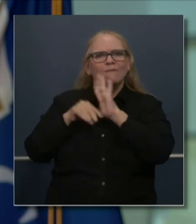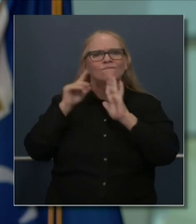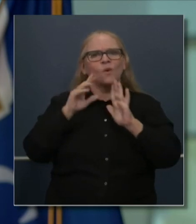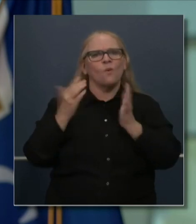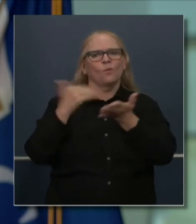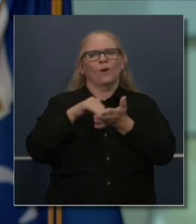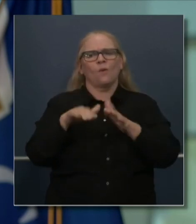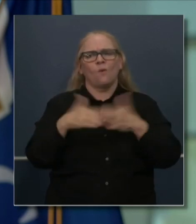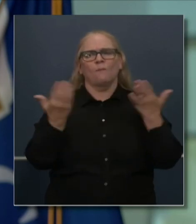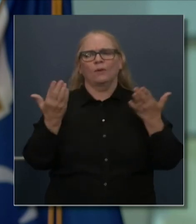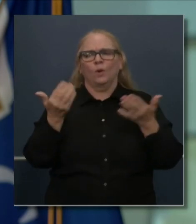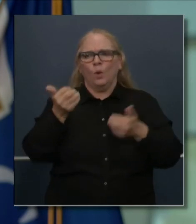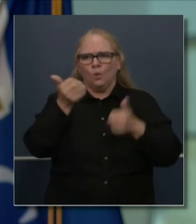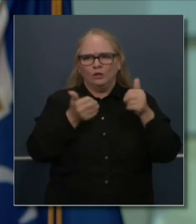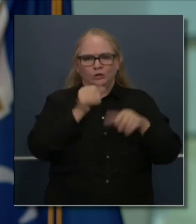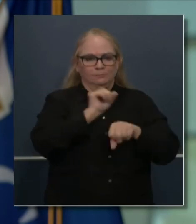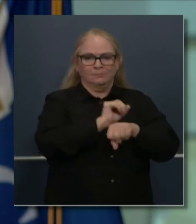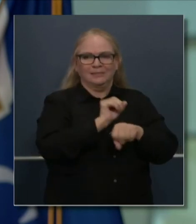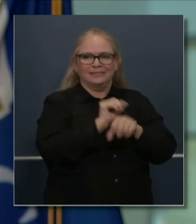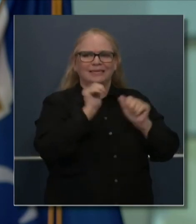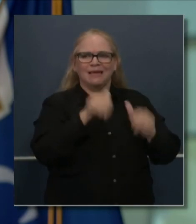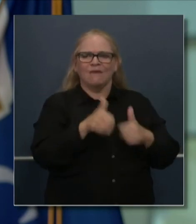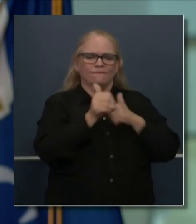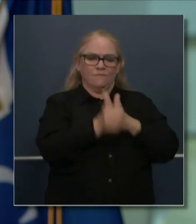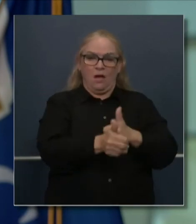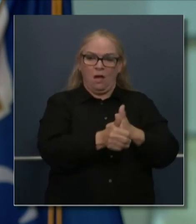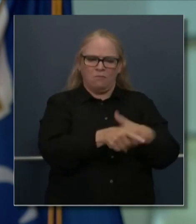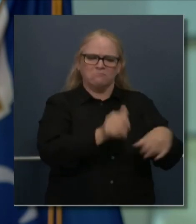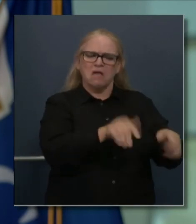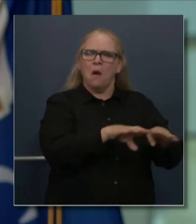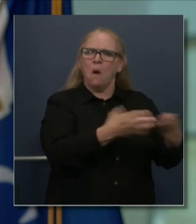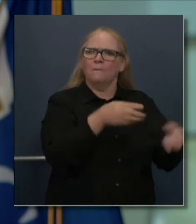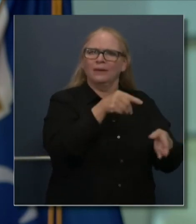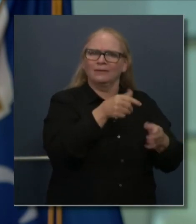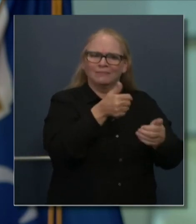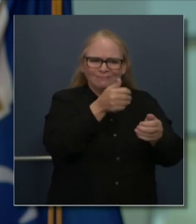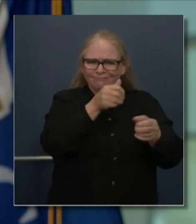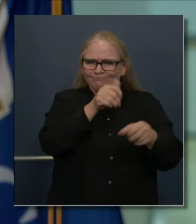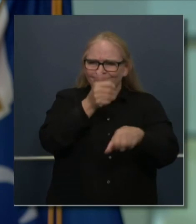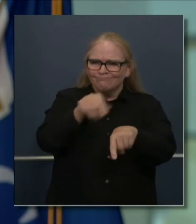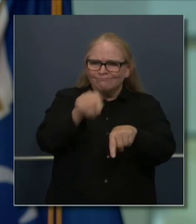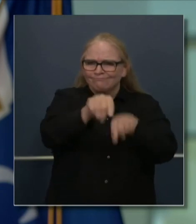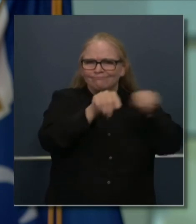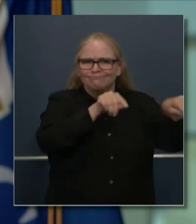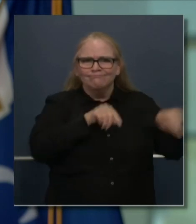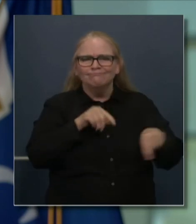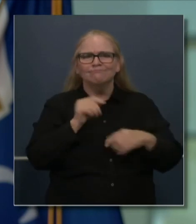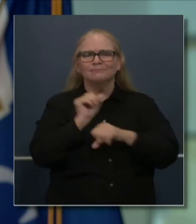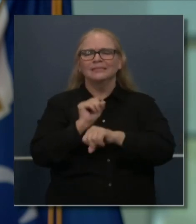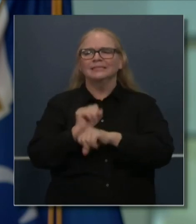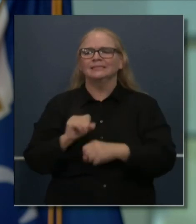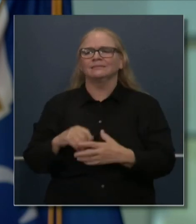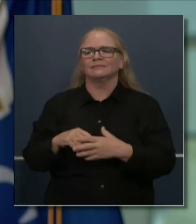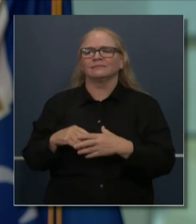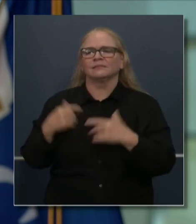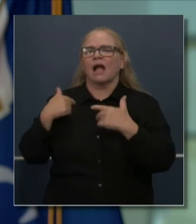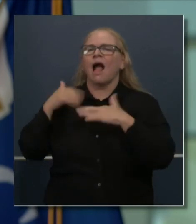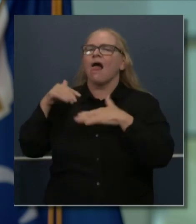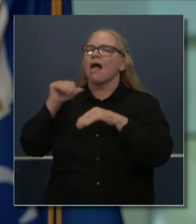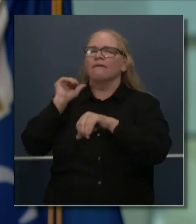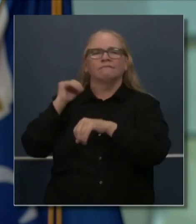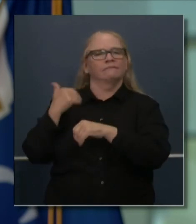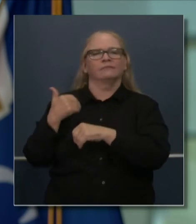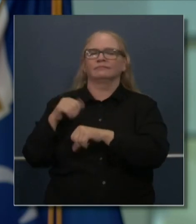that specifically stipulated that nothing subsequent in terms of reopenings can occur until the state health